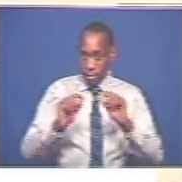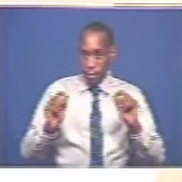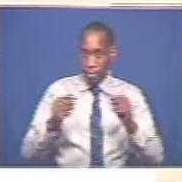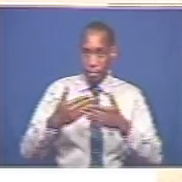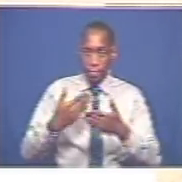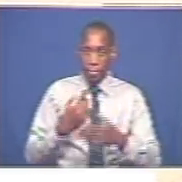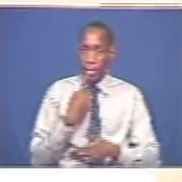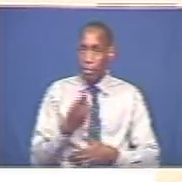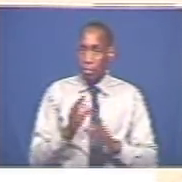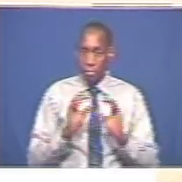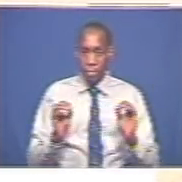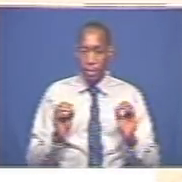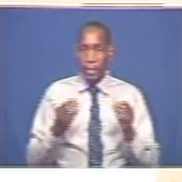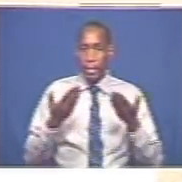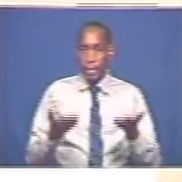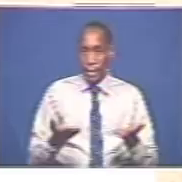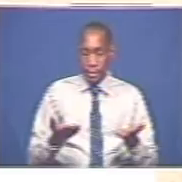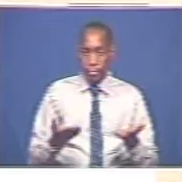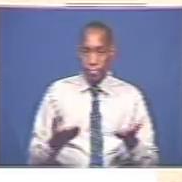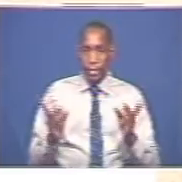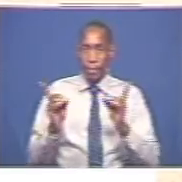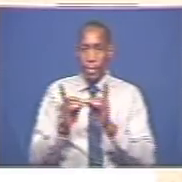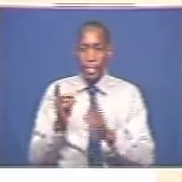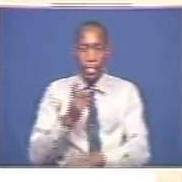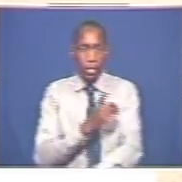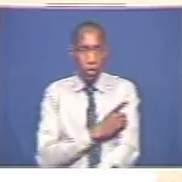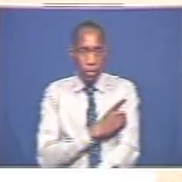At that point, I was already seeing a psychiatrist.